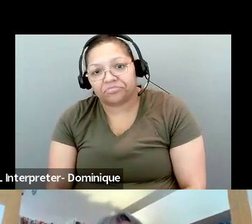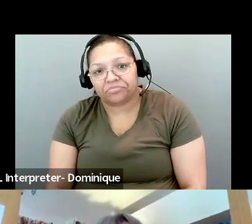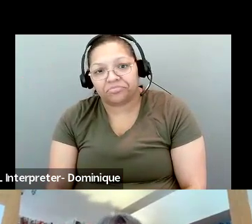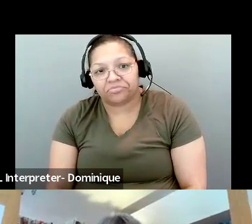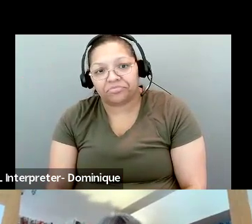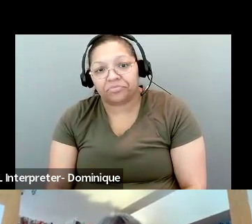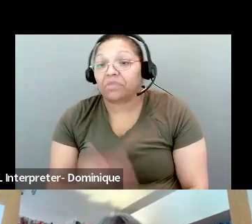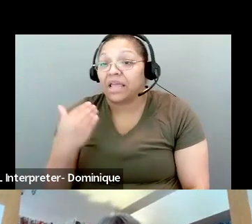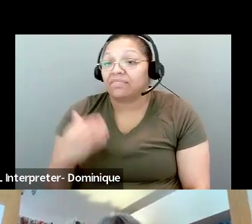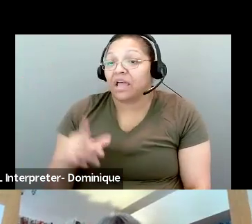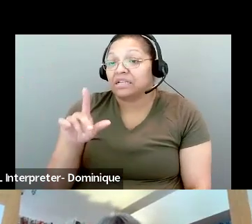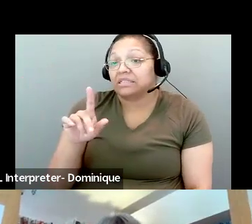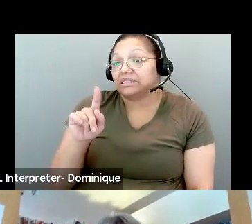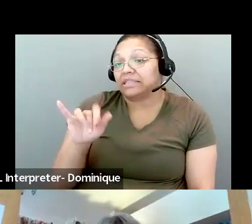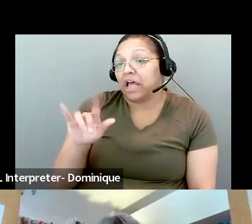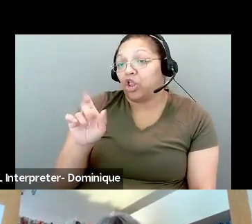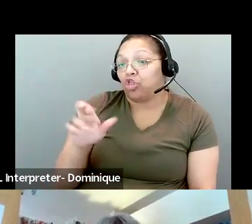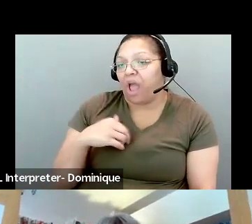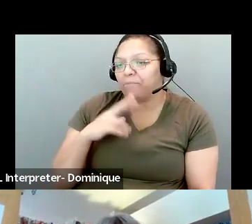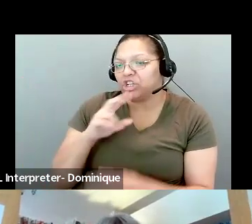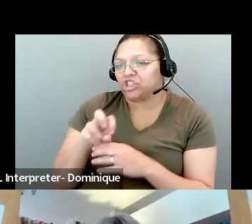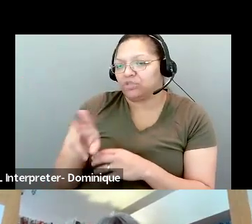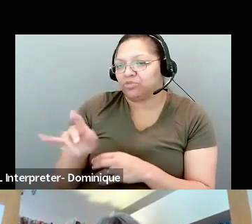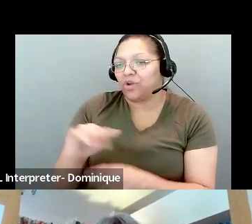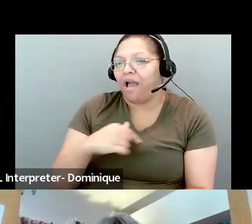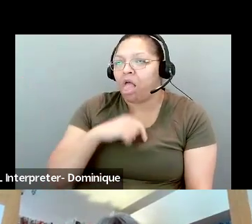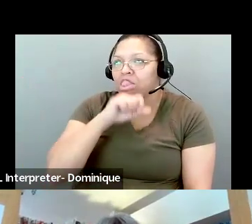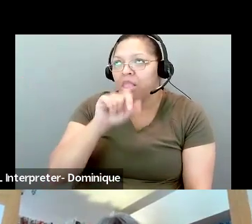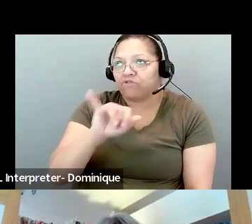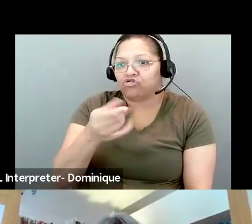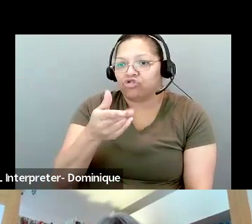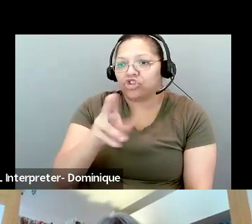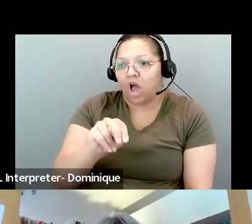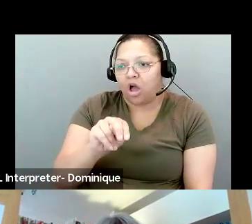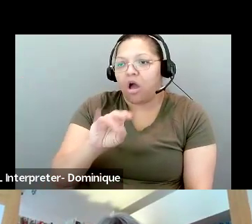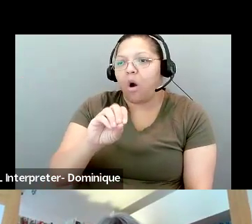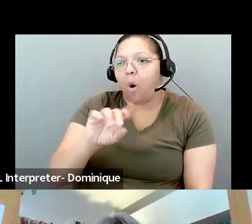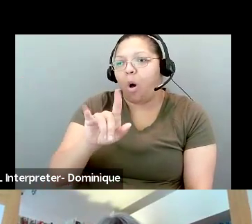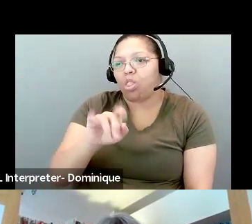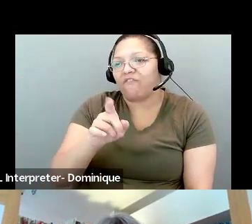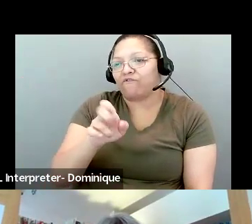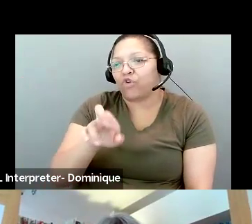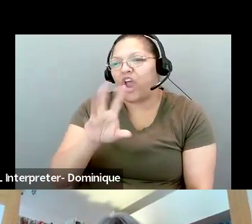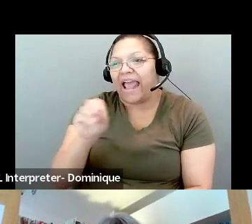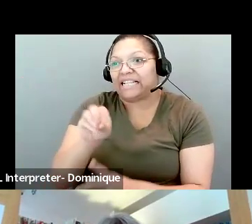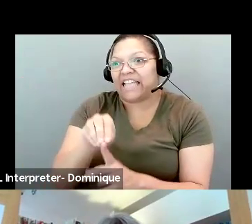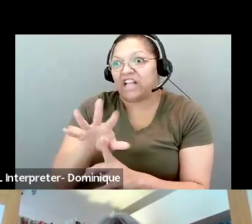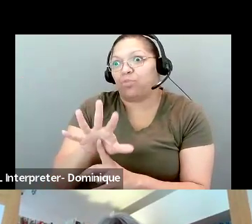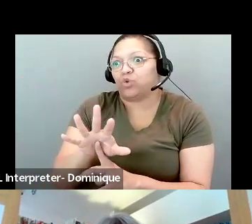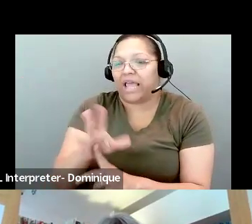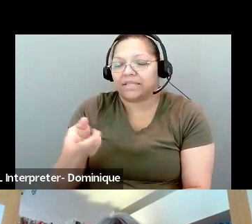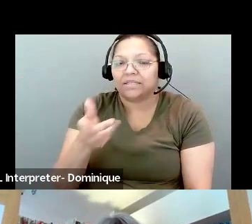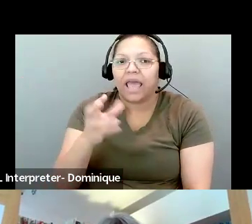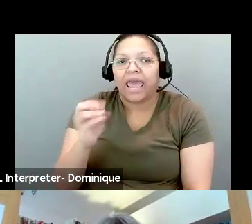This is Tyler. I'm going to jump into. I love John Oliver and I love his exposés. I also, I don't know if this